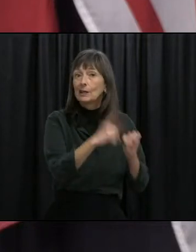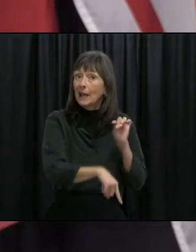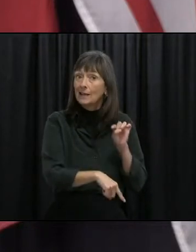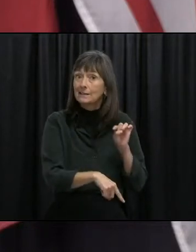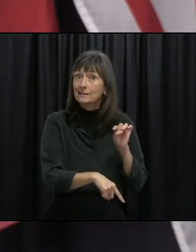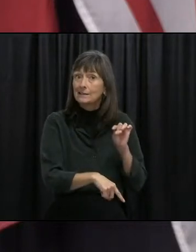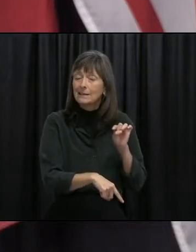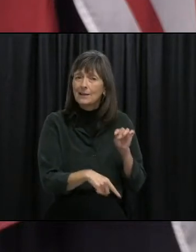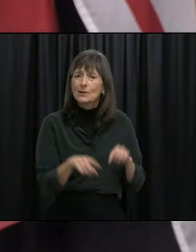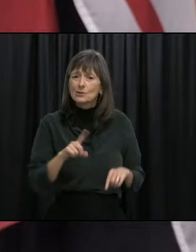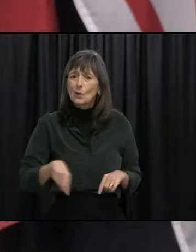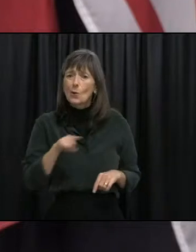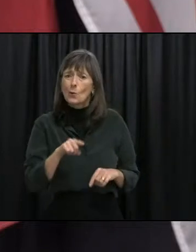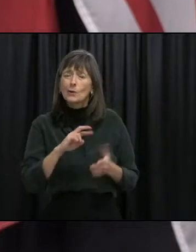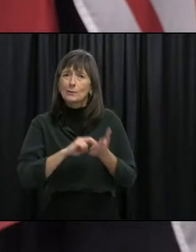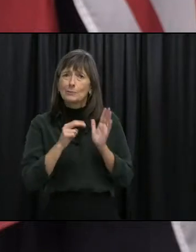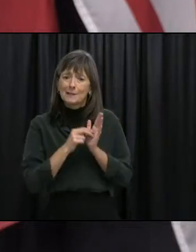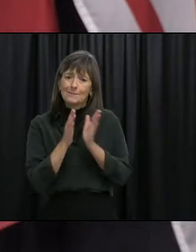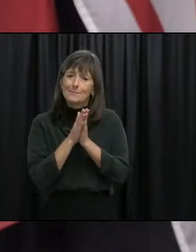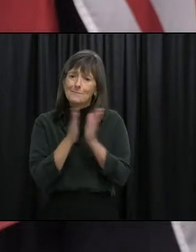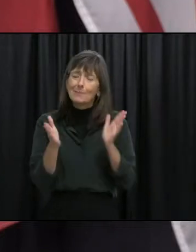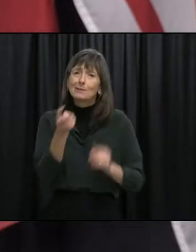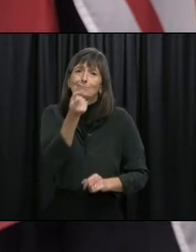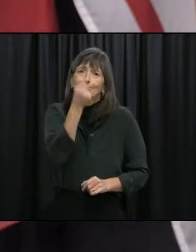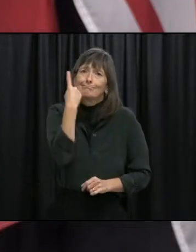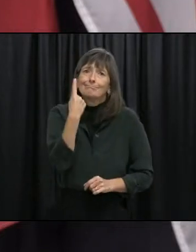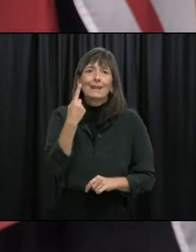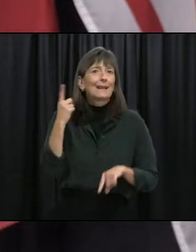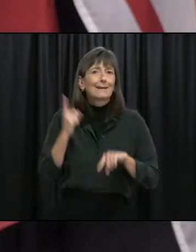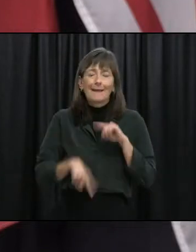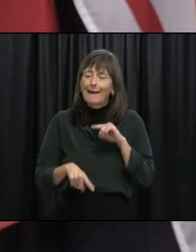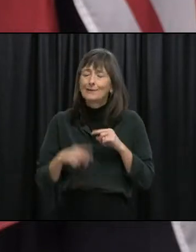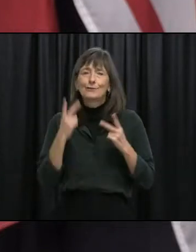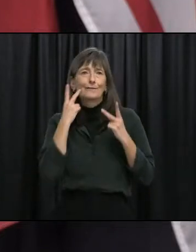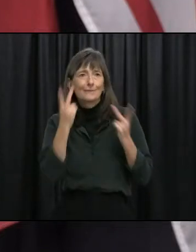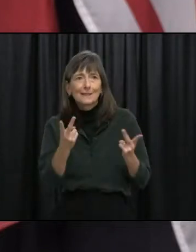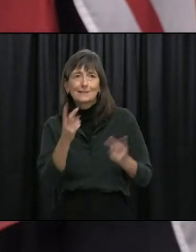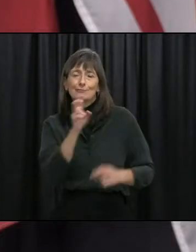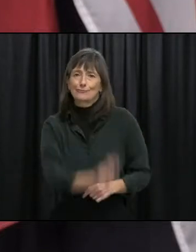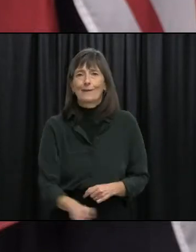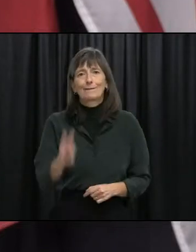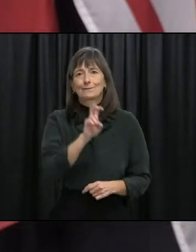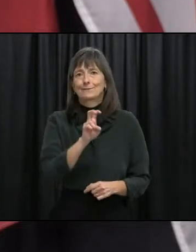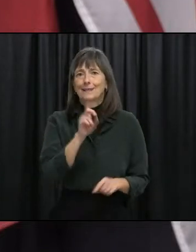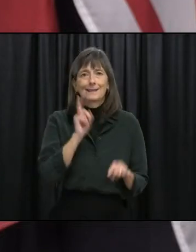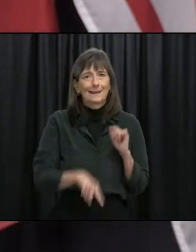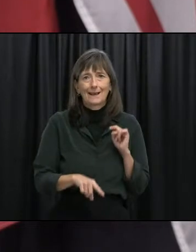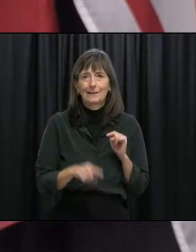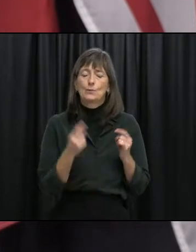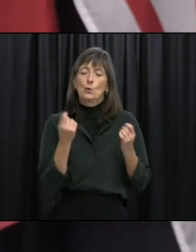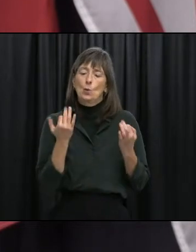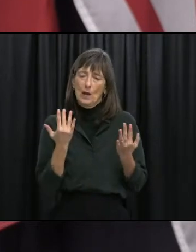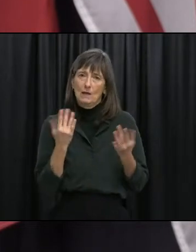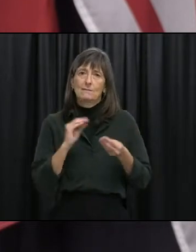general public that they have to do things differently and wait until the tide